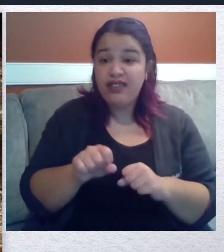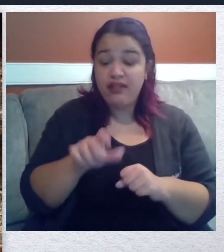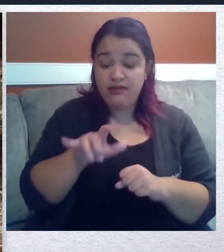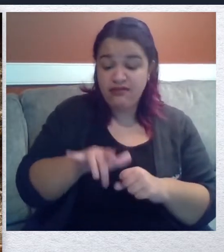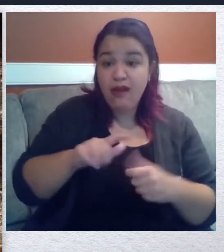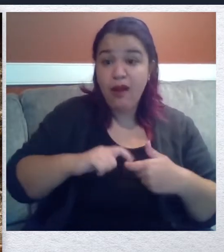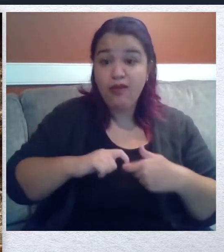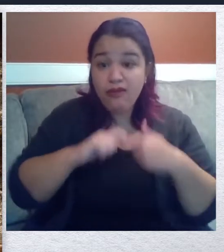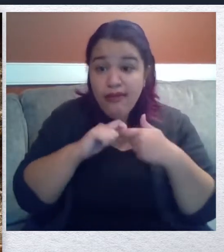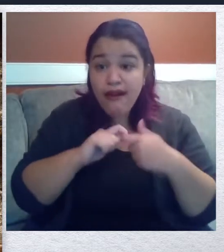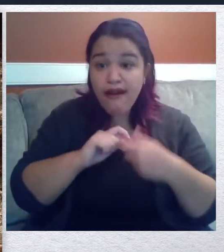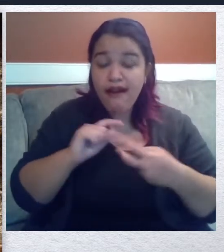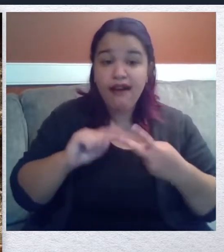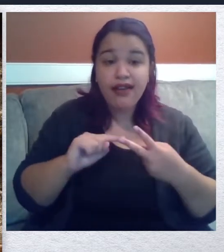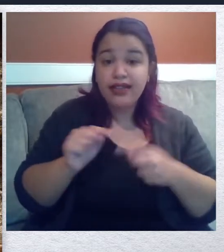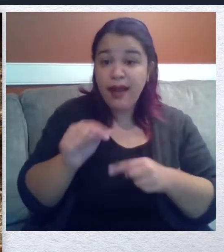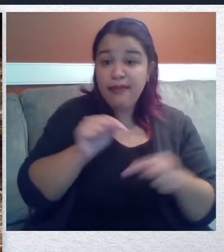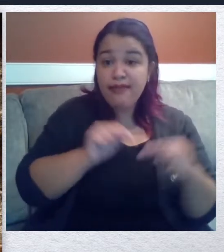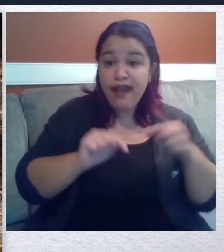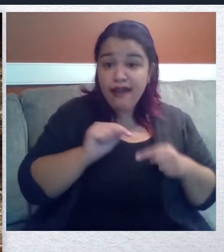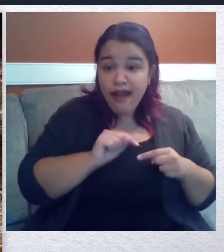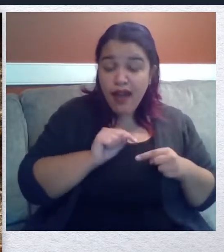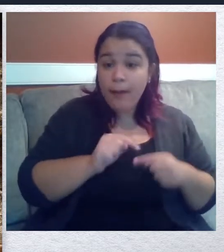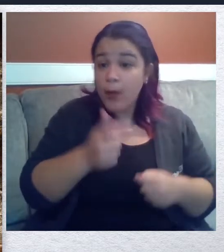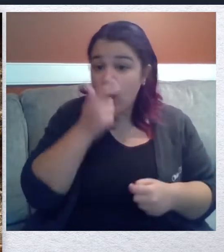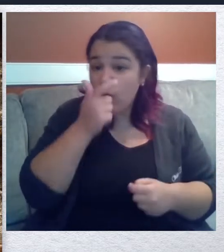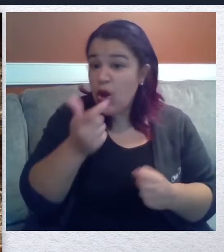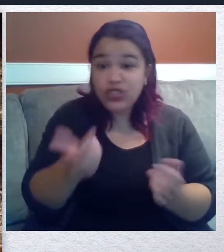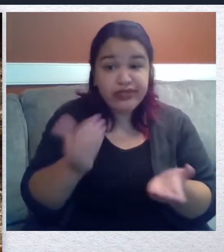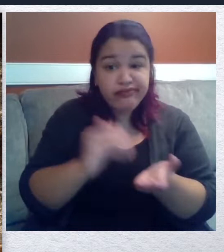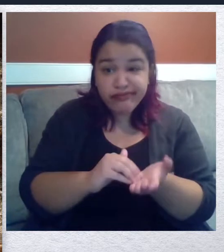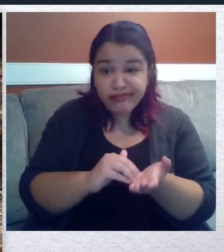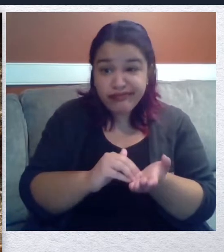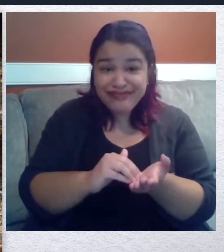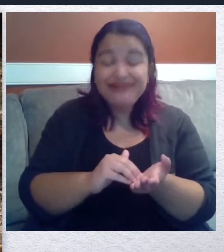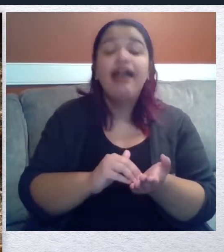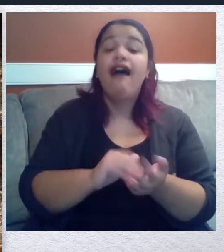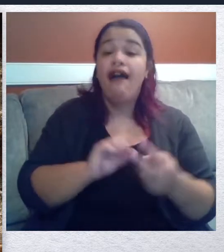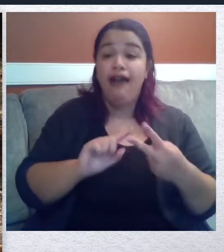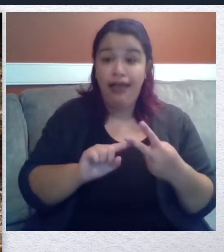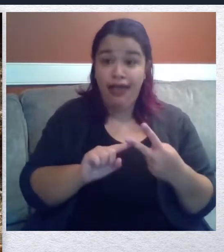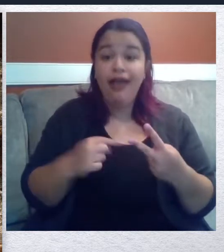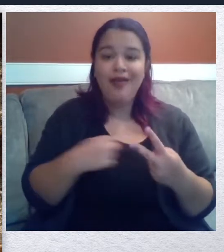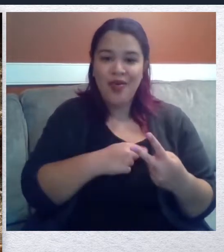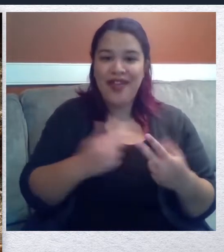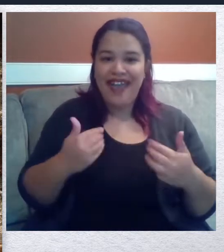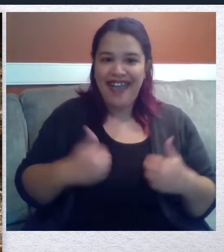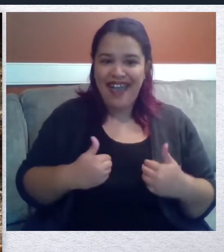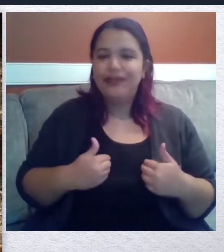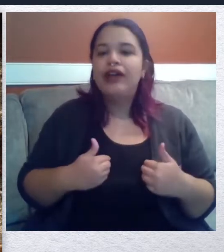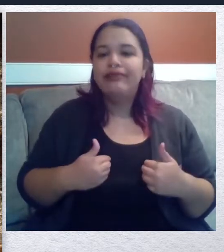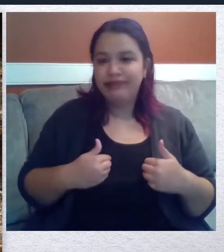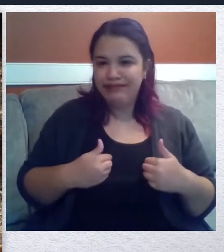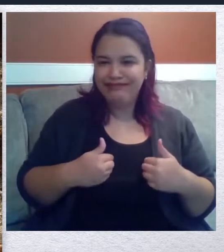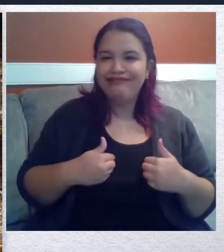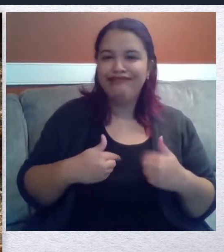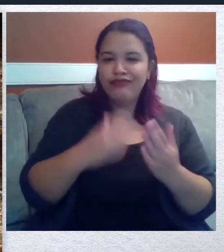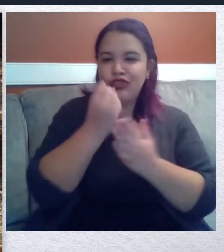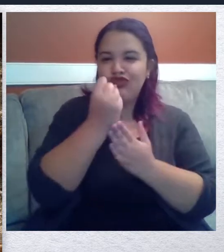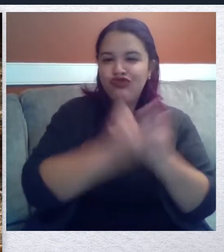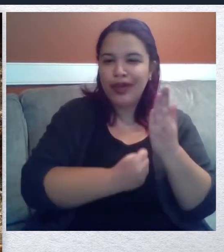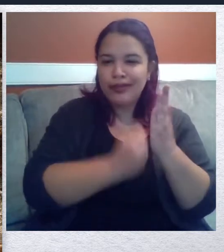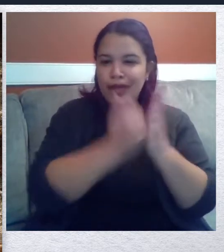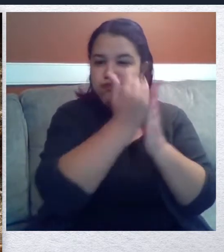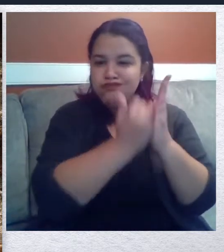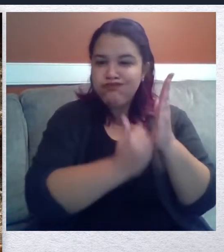rewatch anytime. And a transcript of the training is also available. Also, you will have access